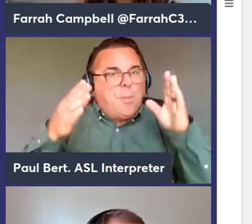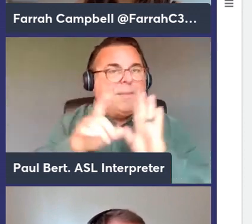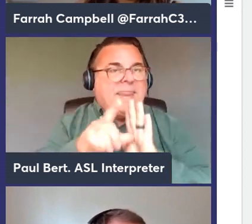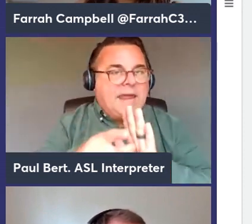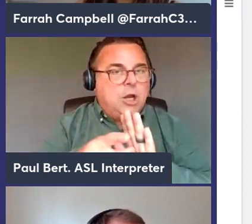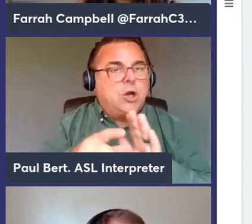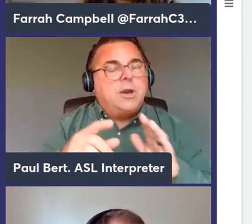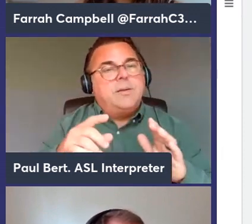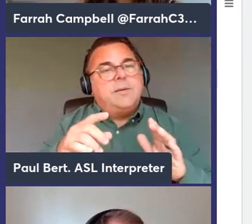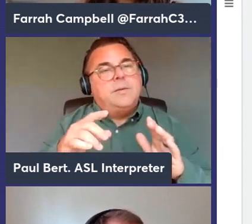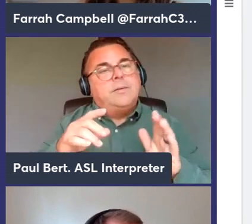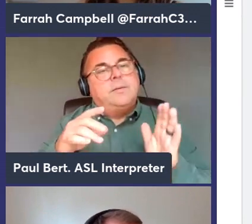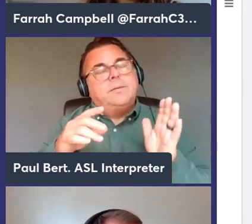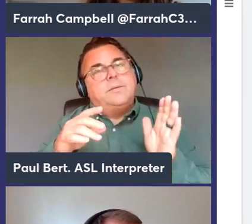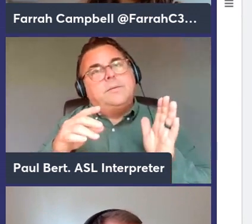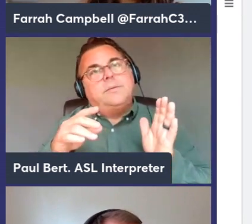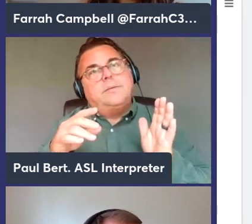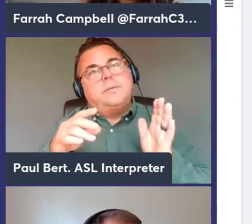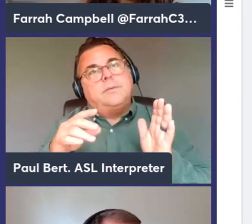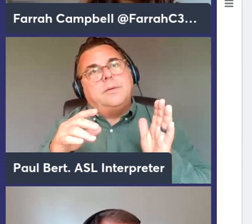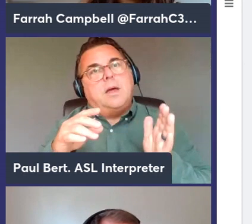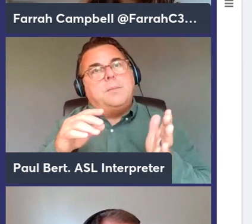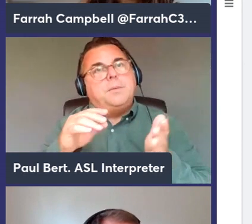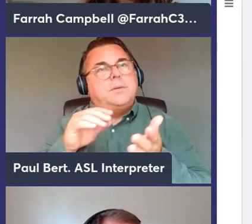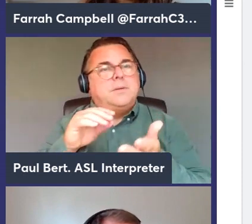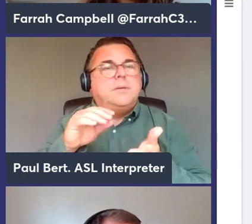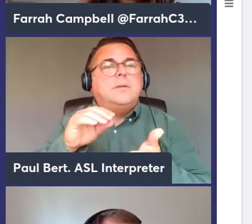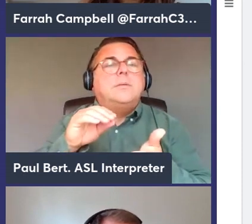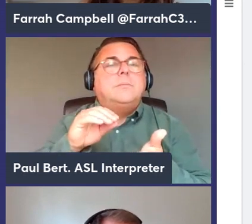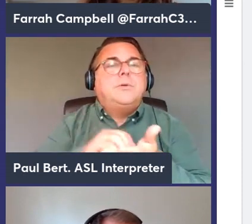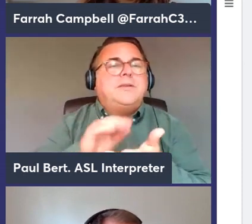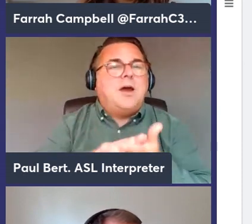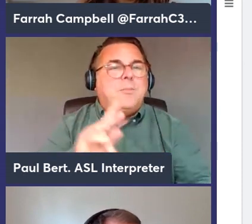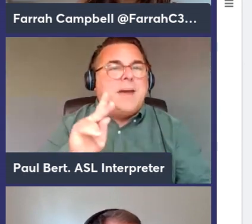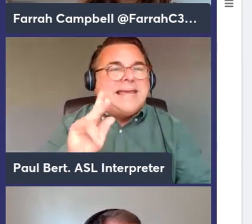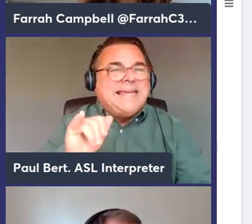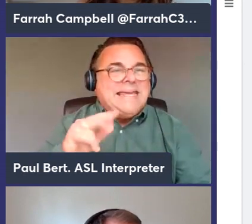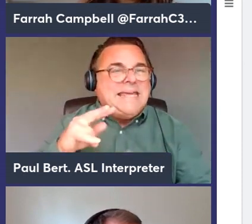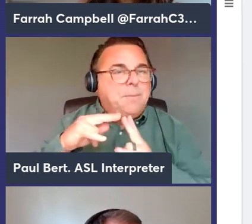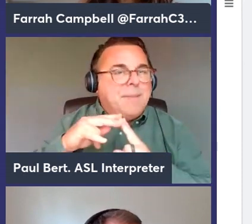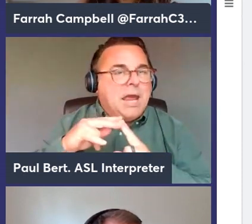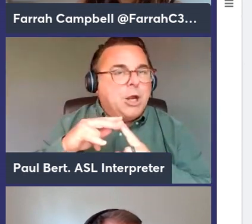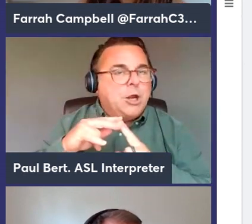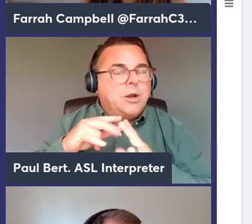I'm going to put my key pair in there. I'm going to select